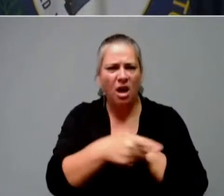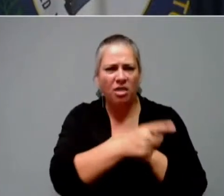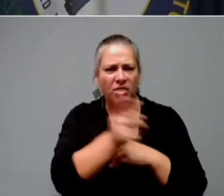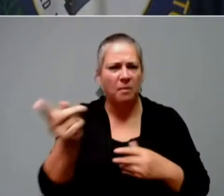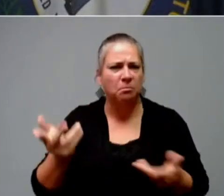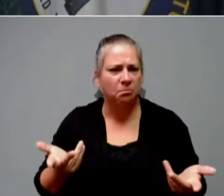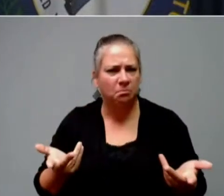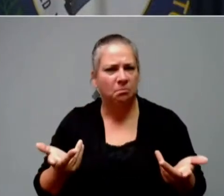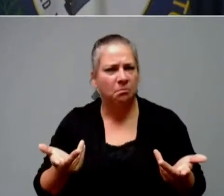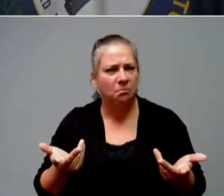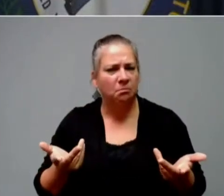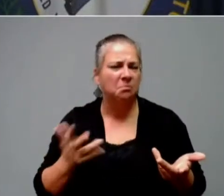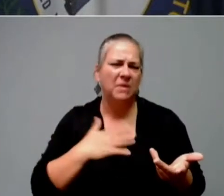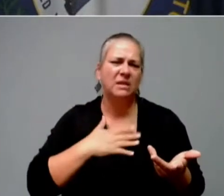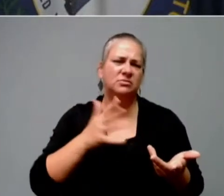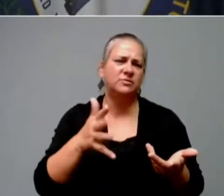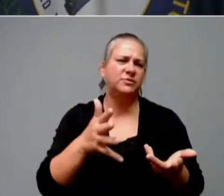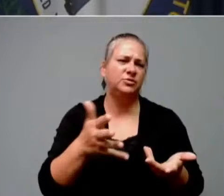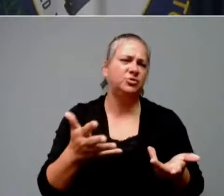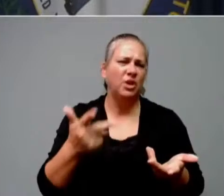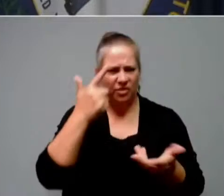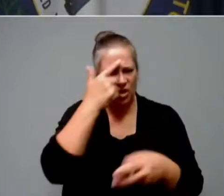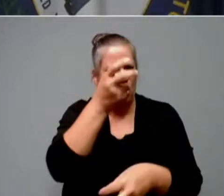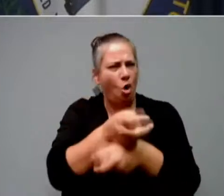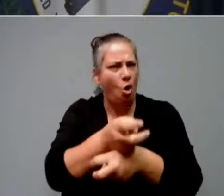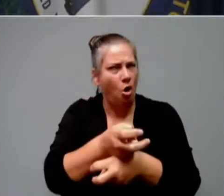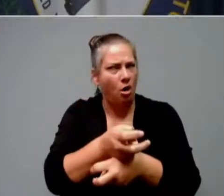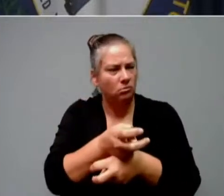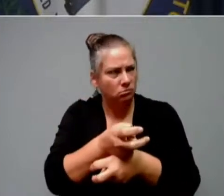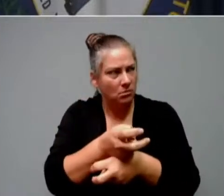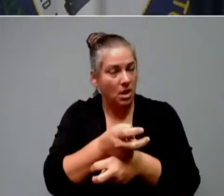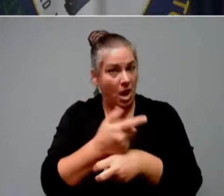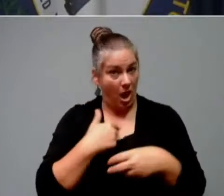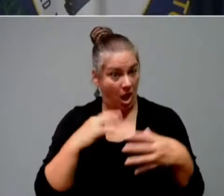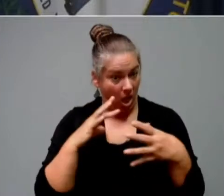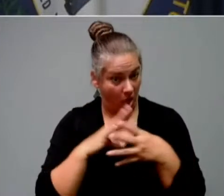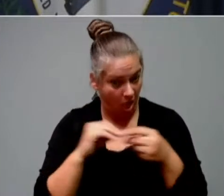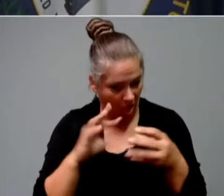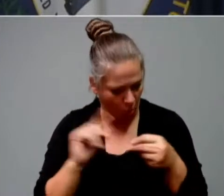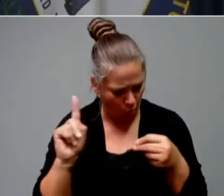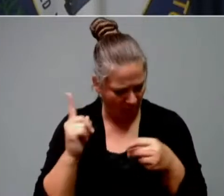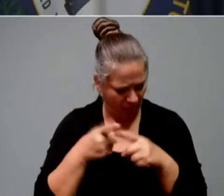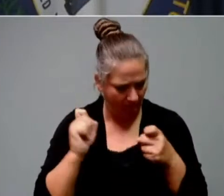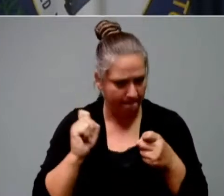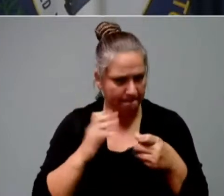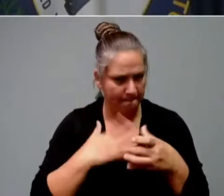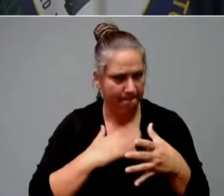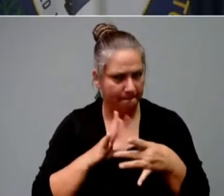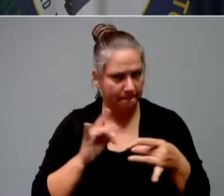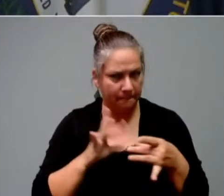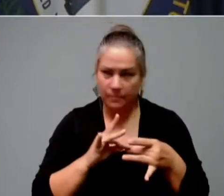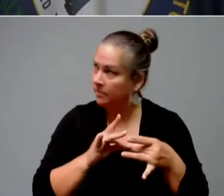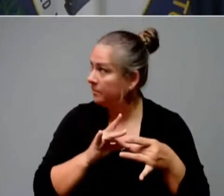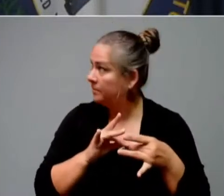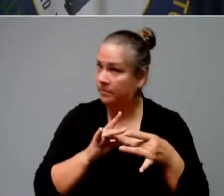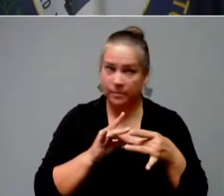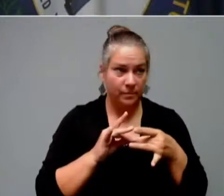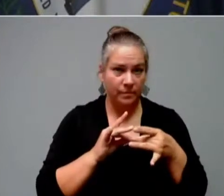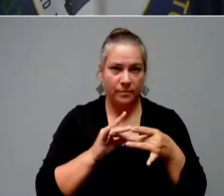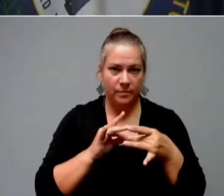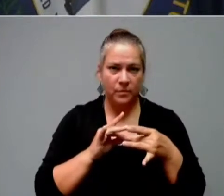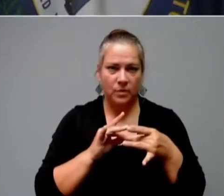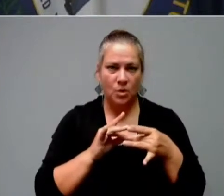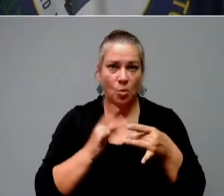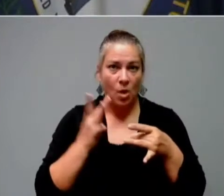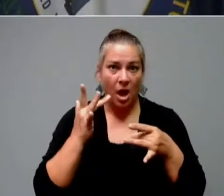I would just encourage you to think real long and hard about where you get your quality medical information from to keep you safe, because now literally lives